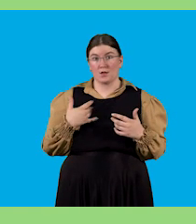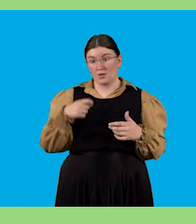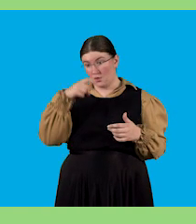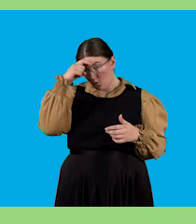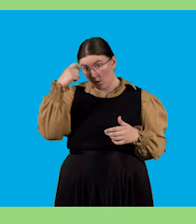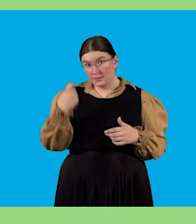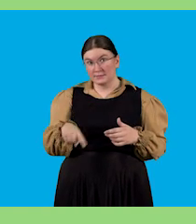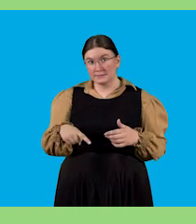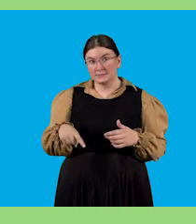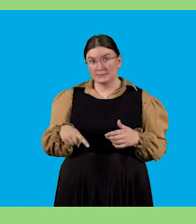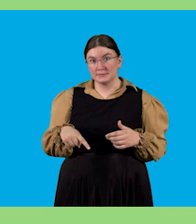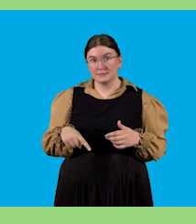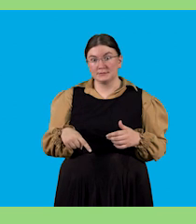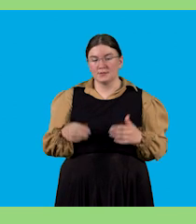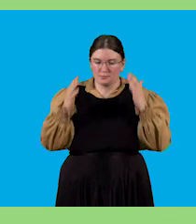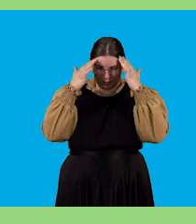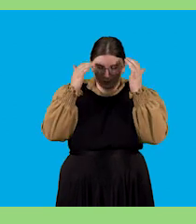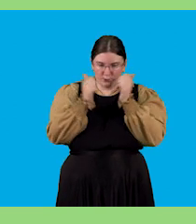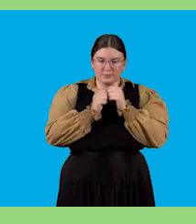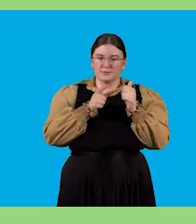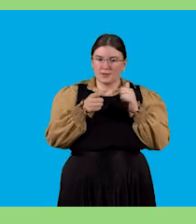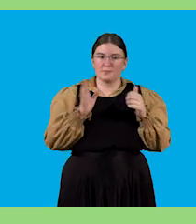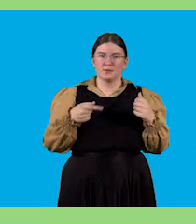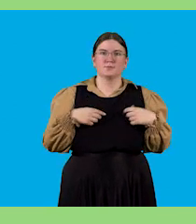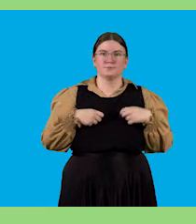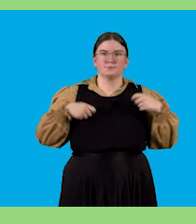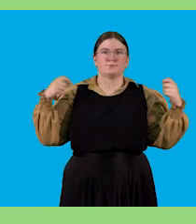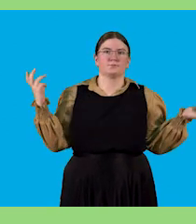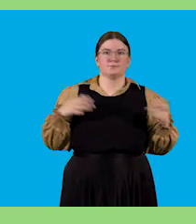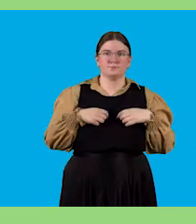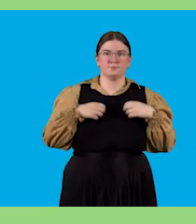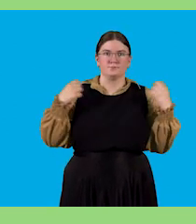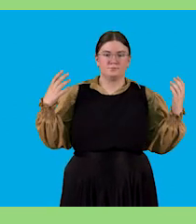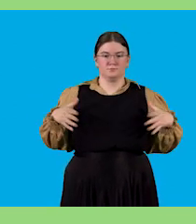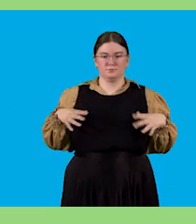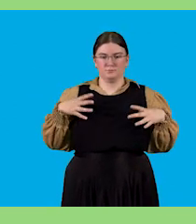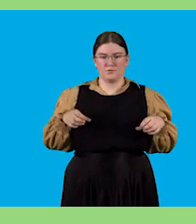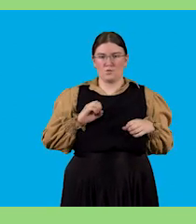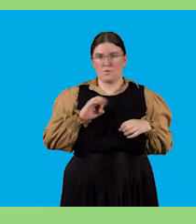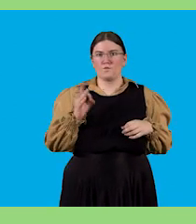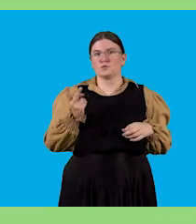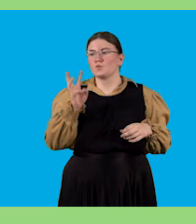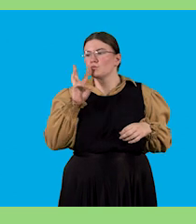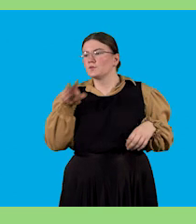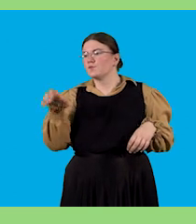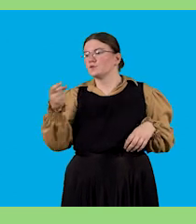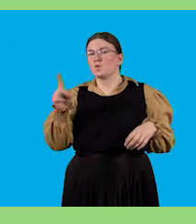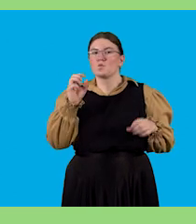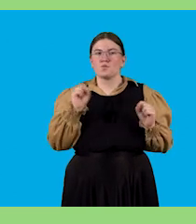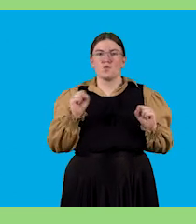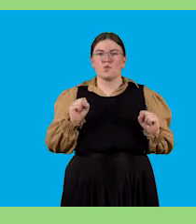is telling you to take off your clothes and get some water to help cool yourself down.